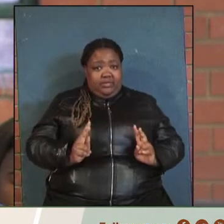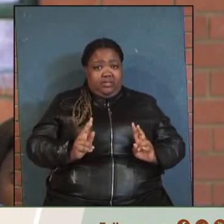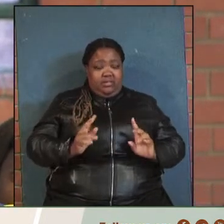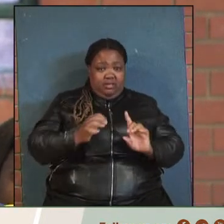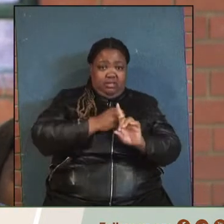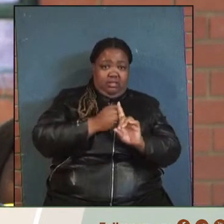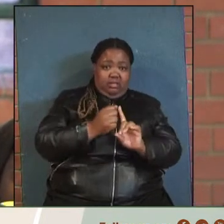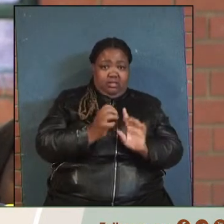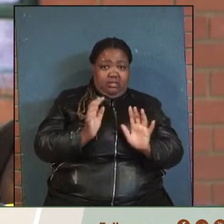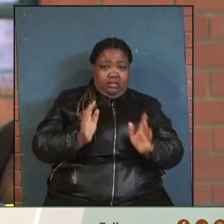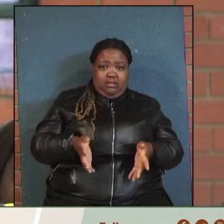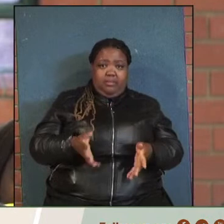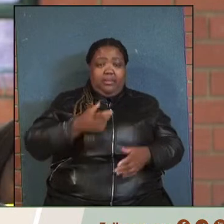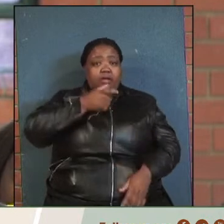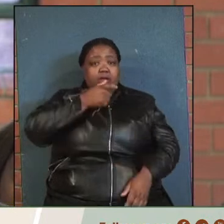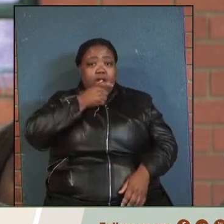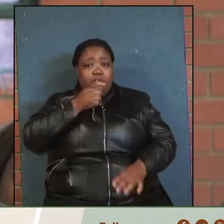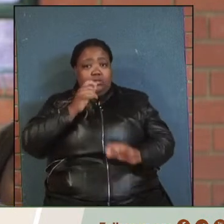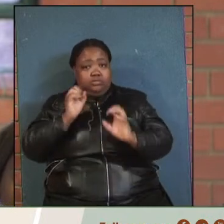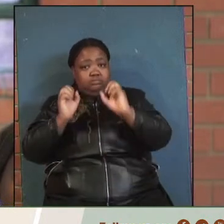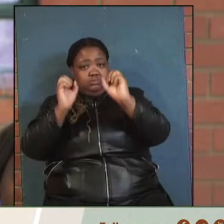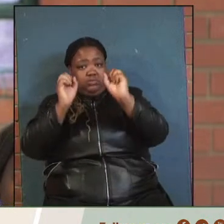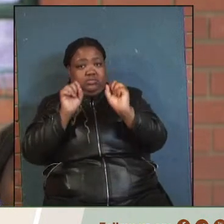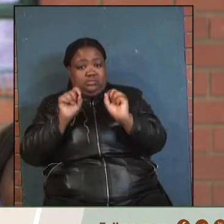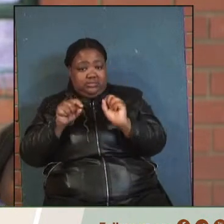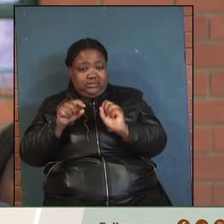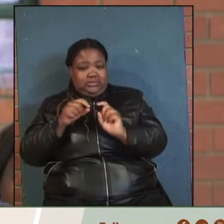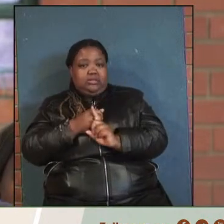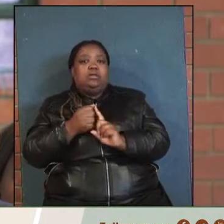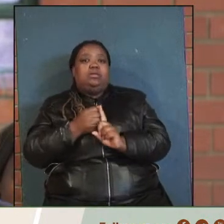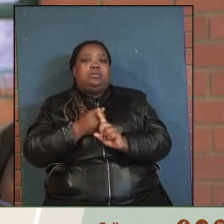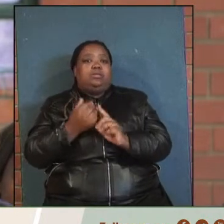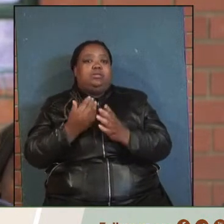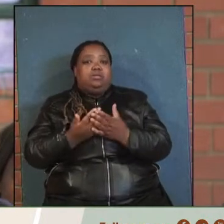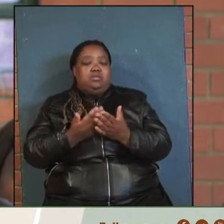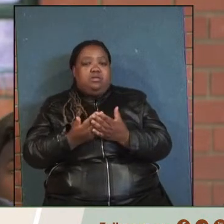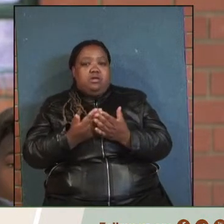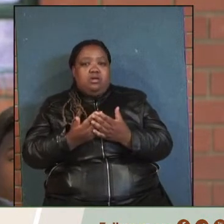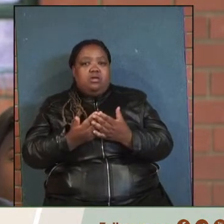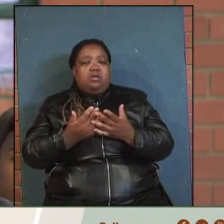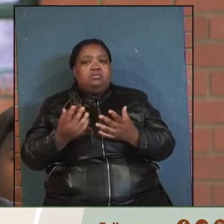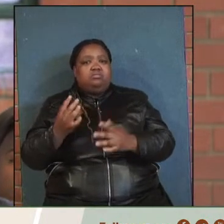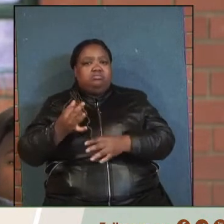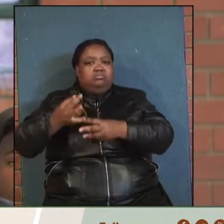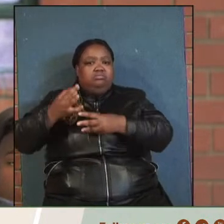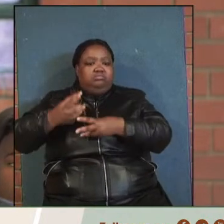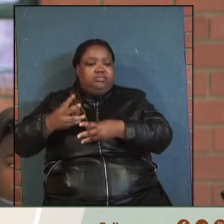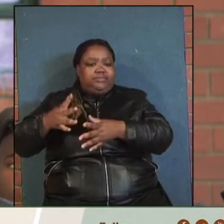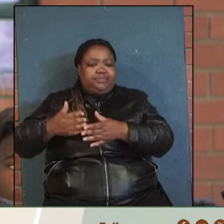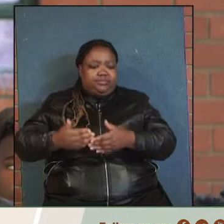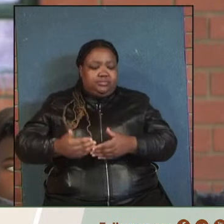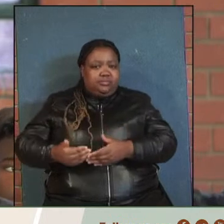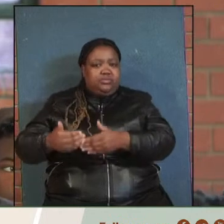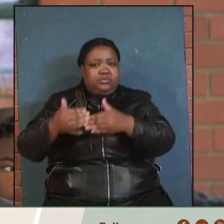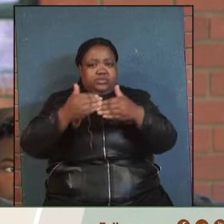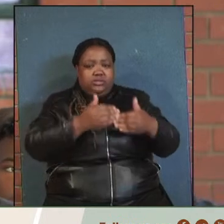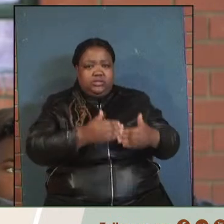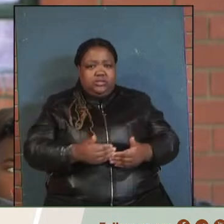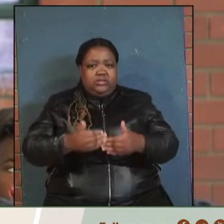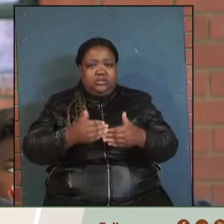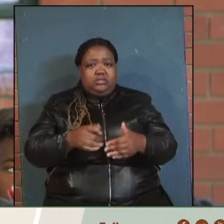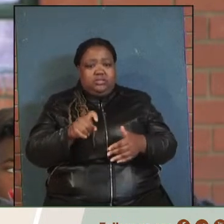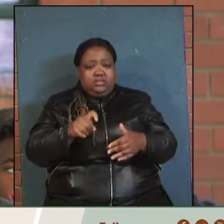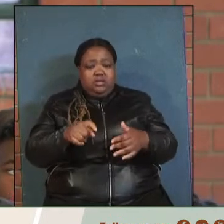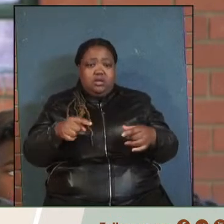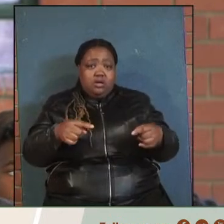deep, lasting wounds. Be a nurturing parent. Use your actions to show children and other adults that conflicts can